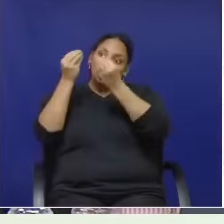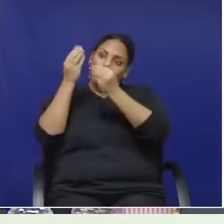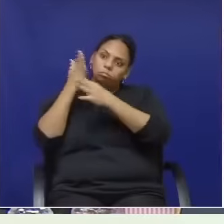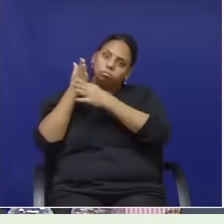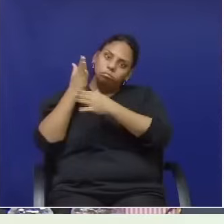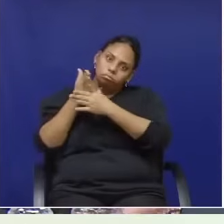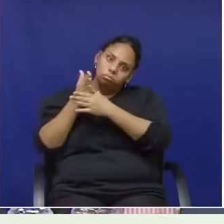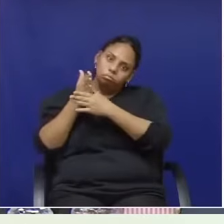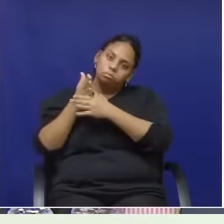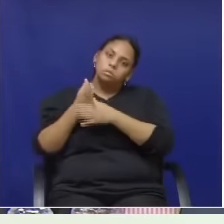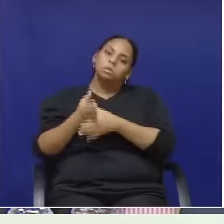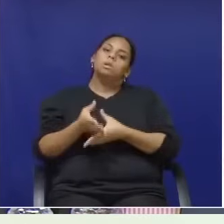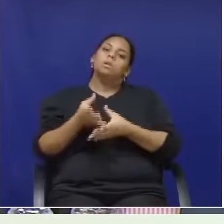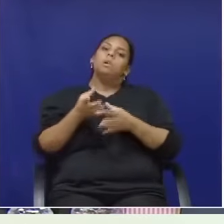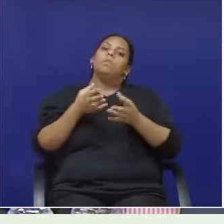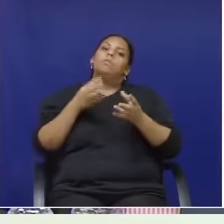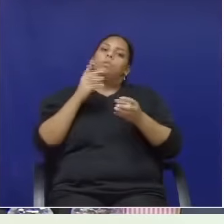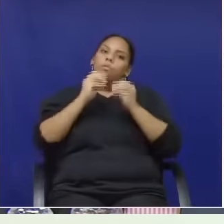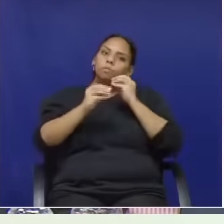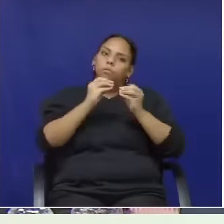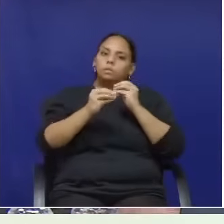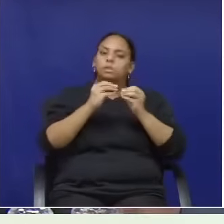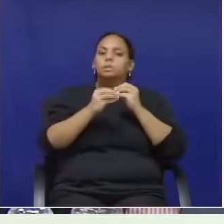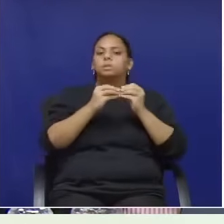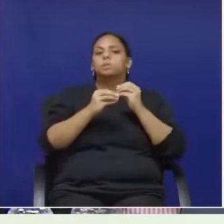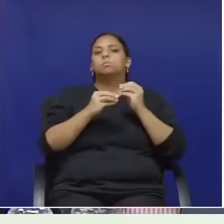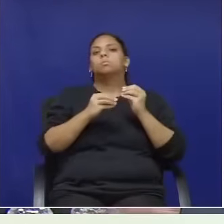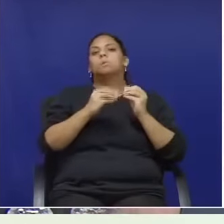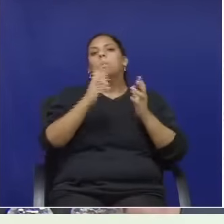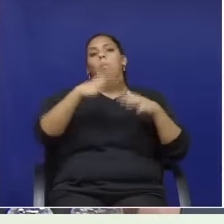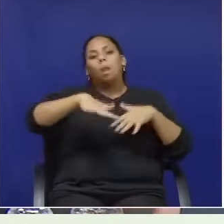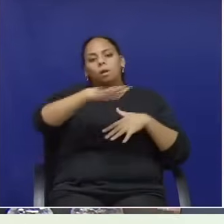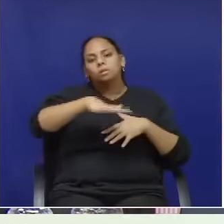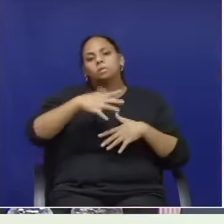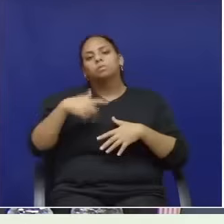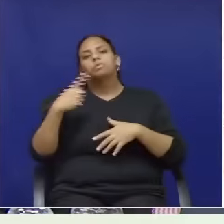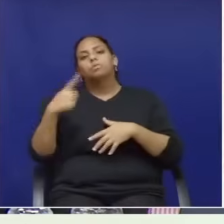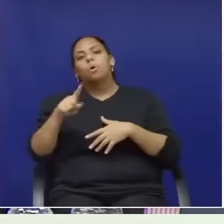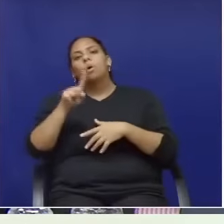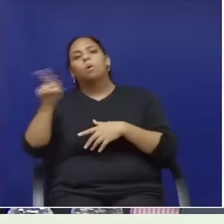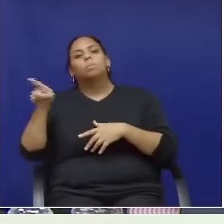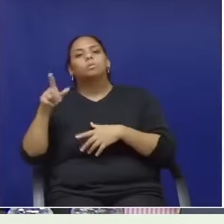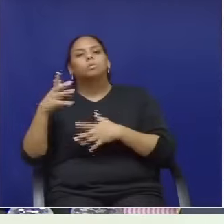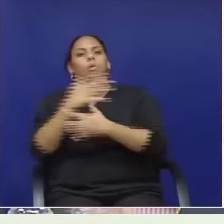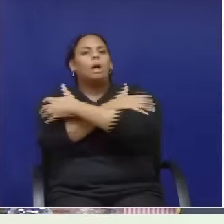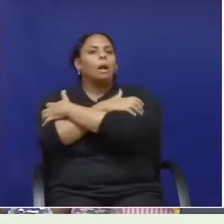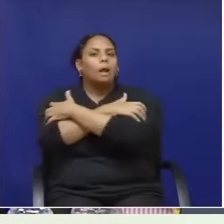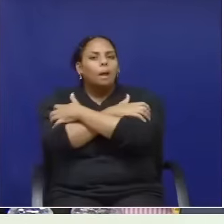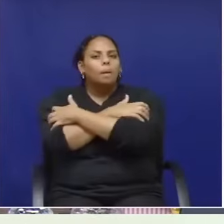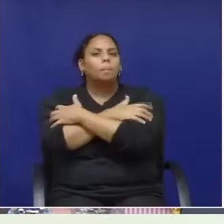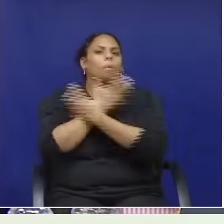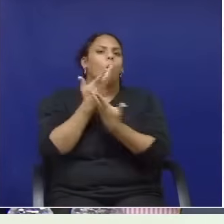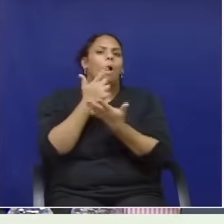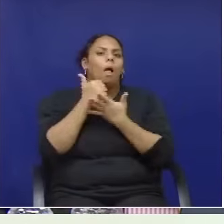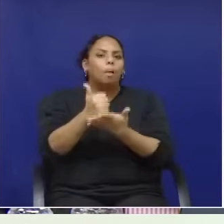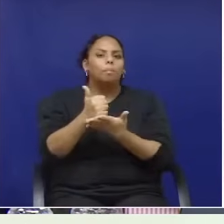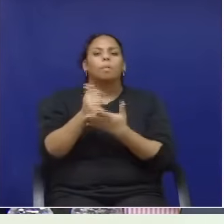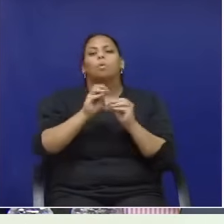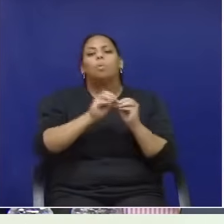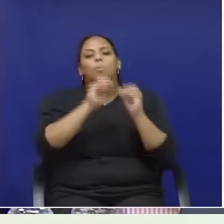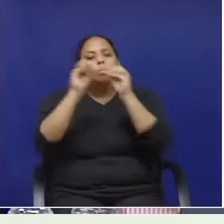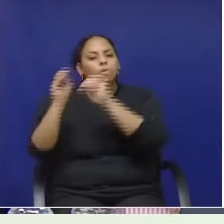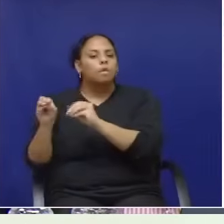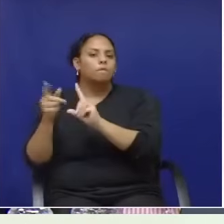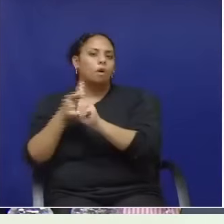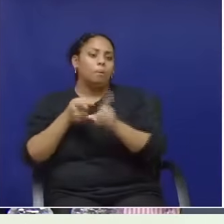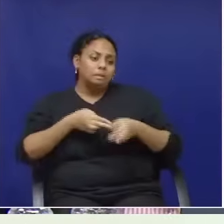create recreation facilities for our young people, we will definitely move them away from the streets, and